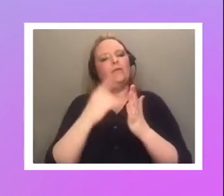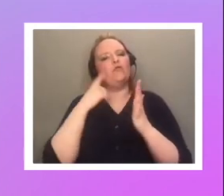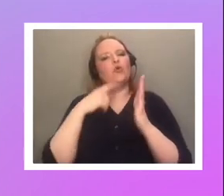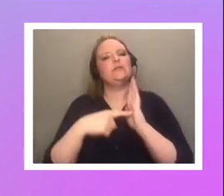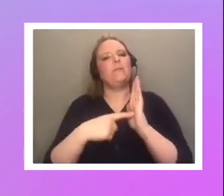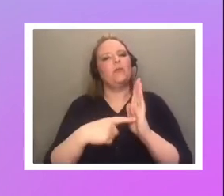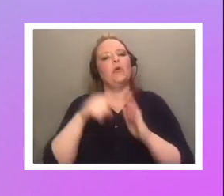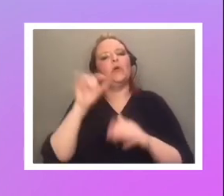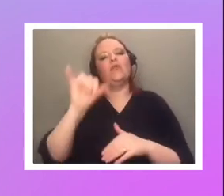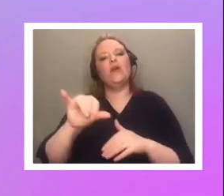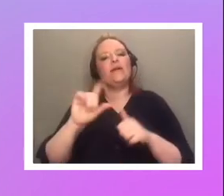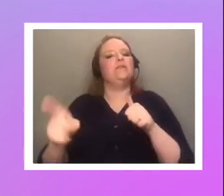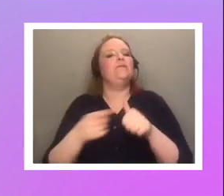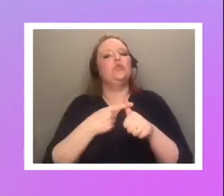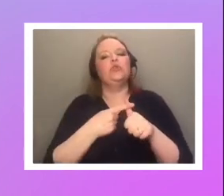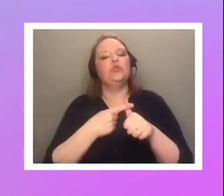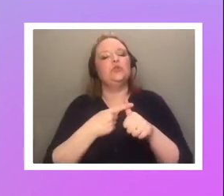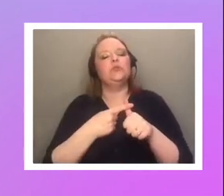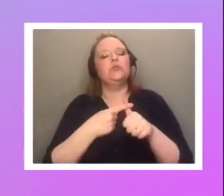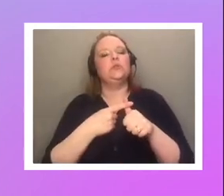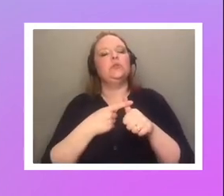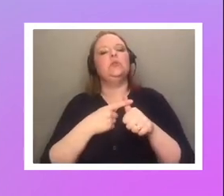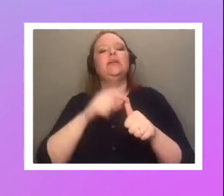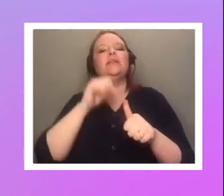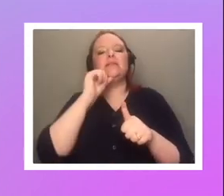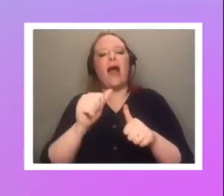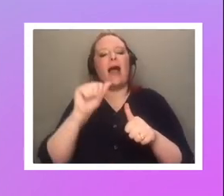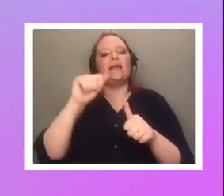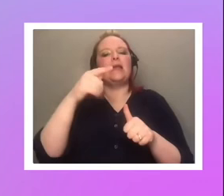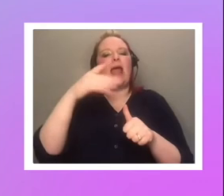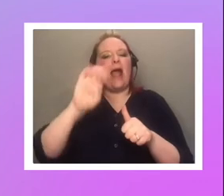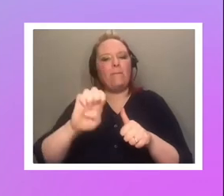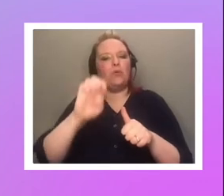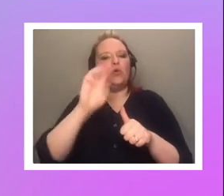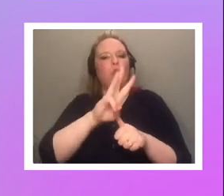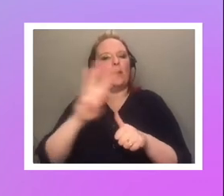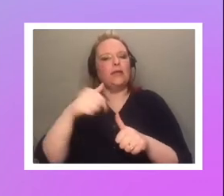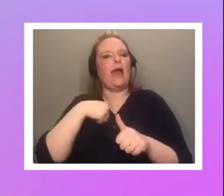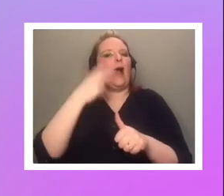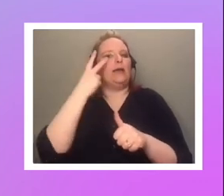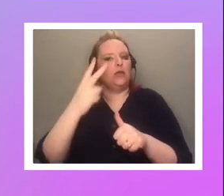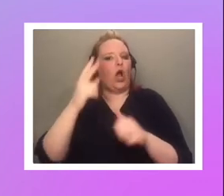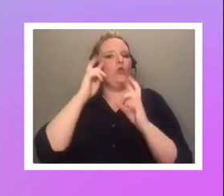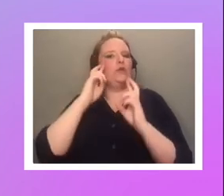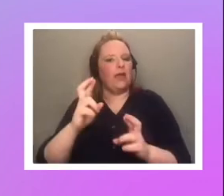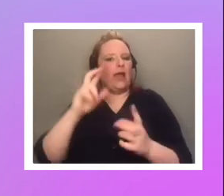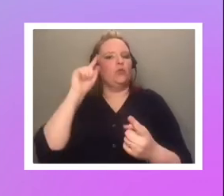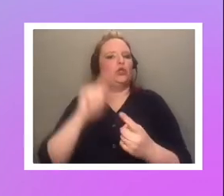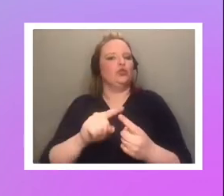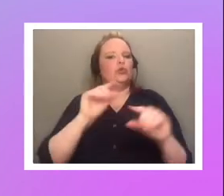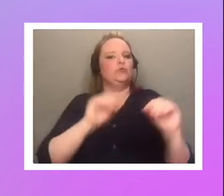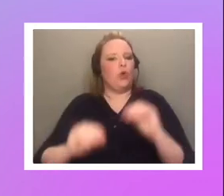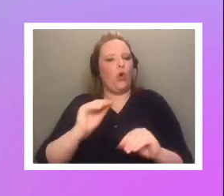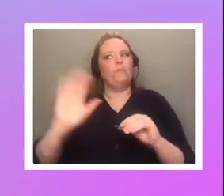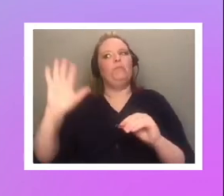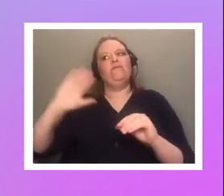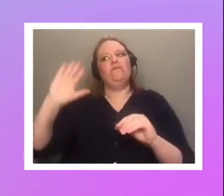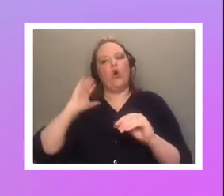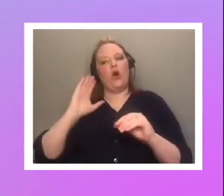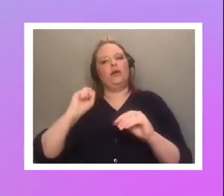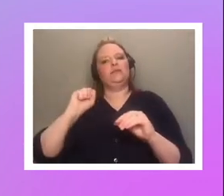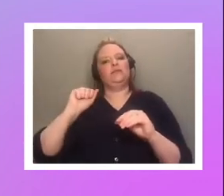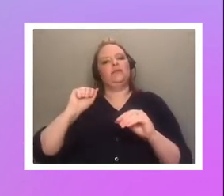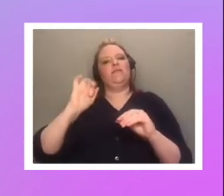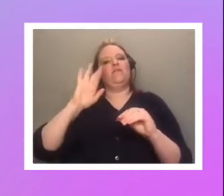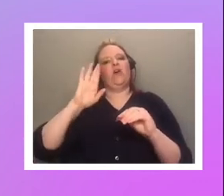it's the first like non-Apple site I ever saw respect prefers reduced motion, like back when you could only do it with Safari kind